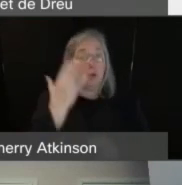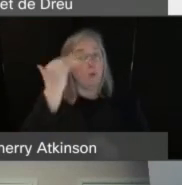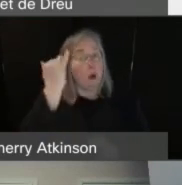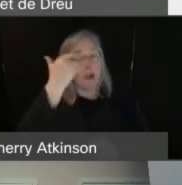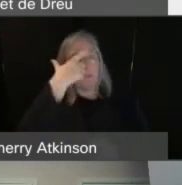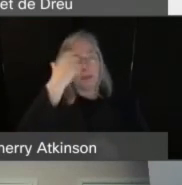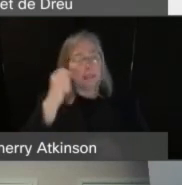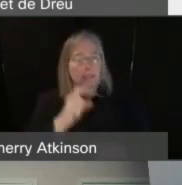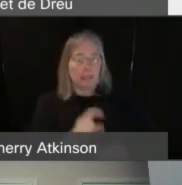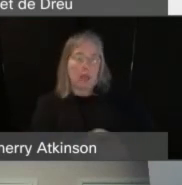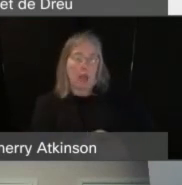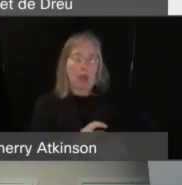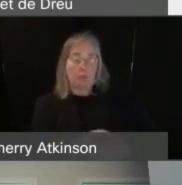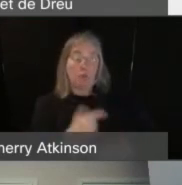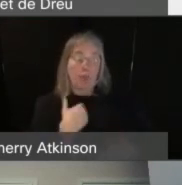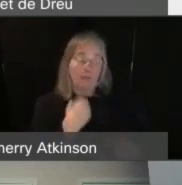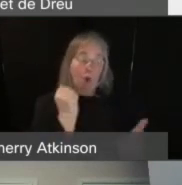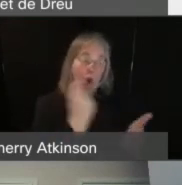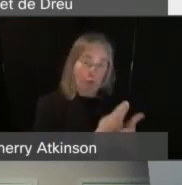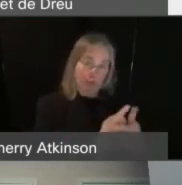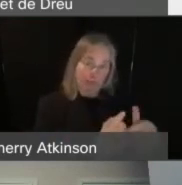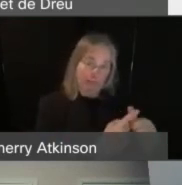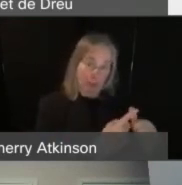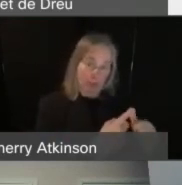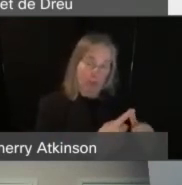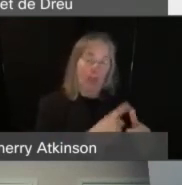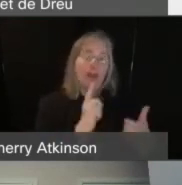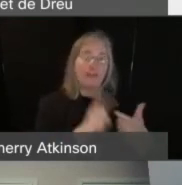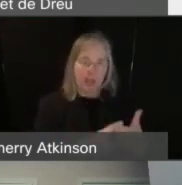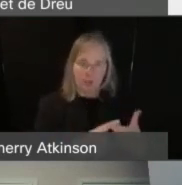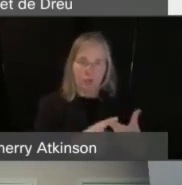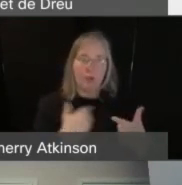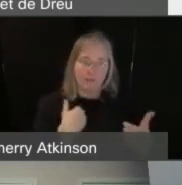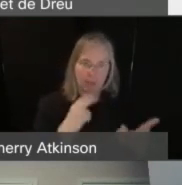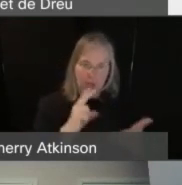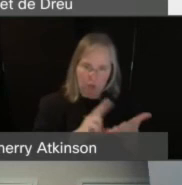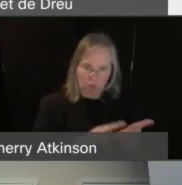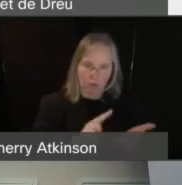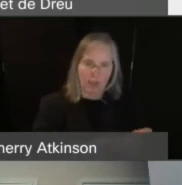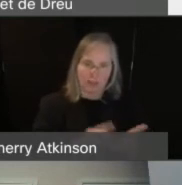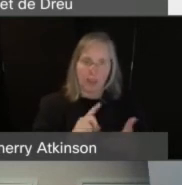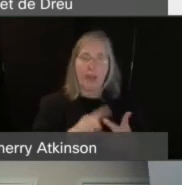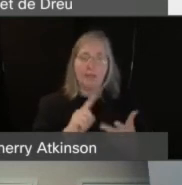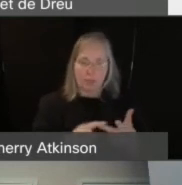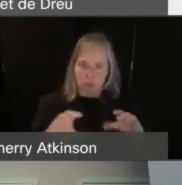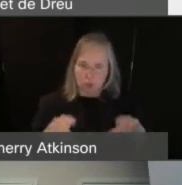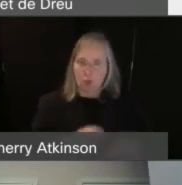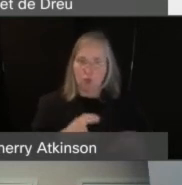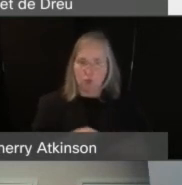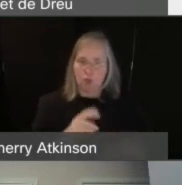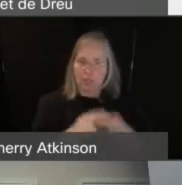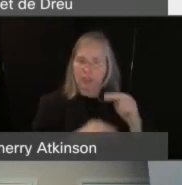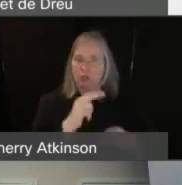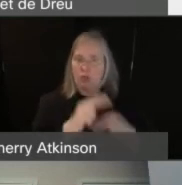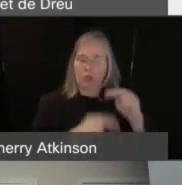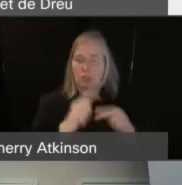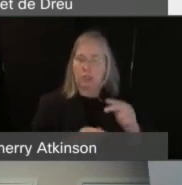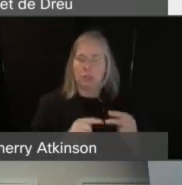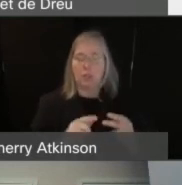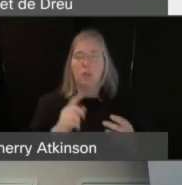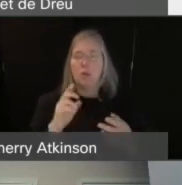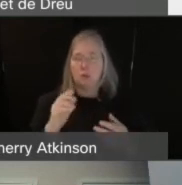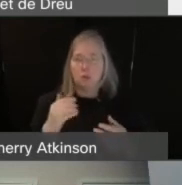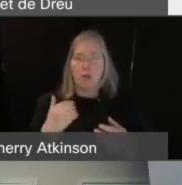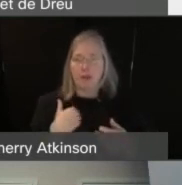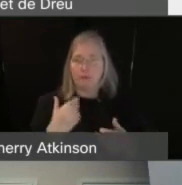You have the authorization first, and then you have contract, and then you do the construction, use line of credit to do short-term borrowing,